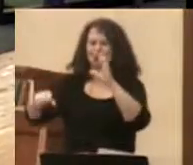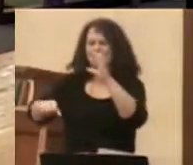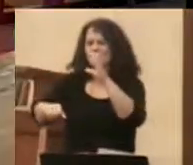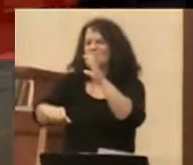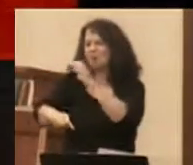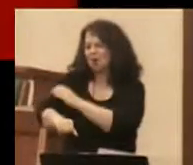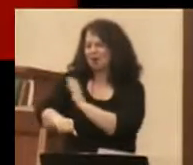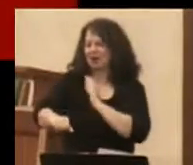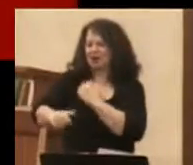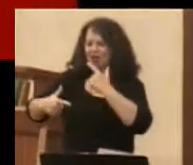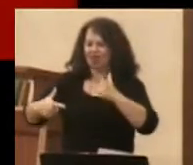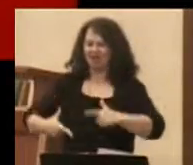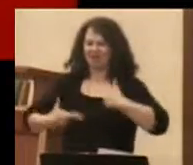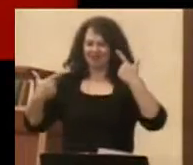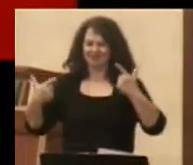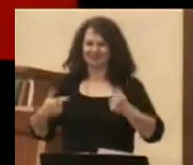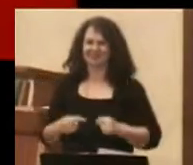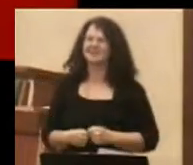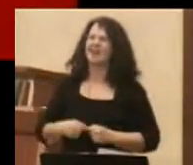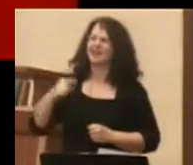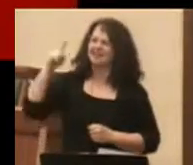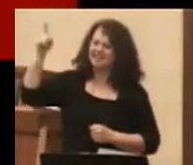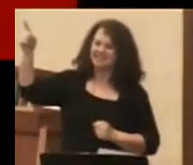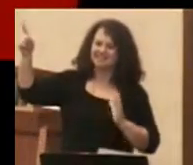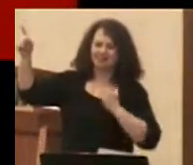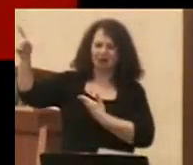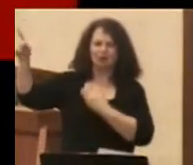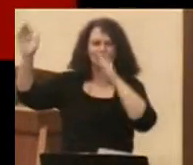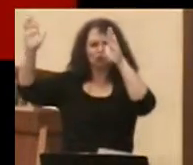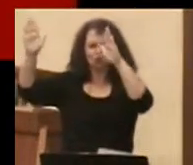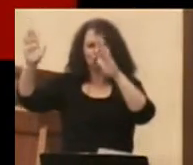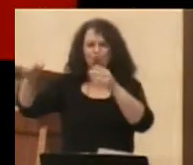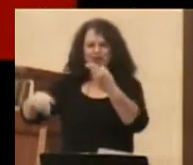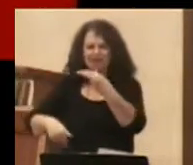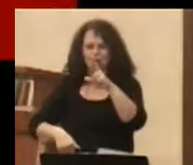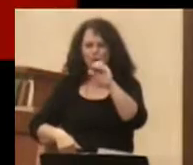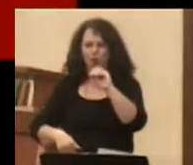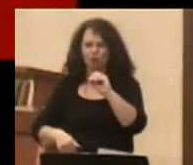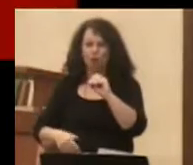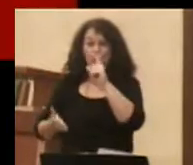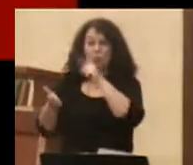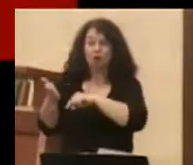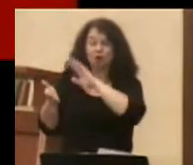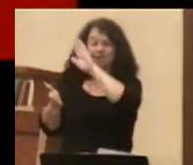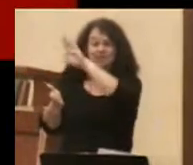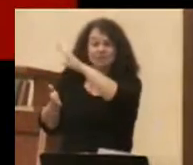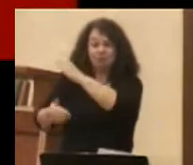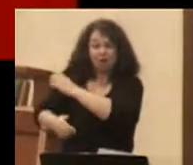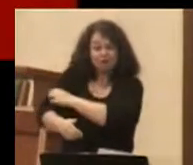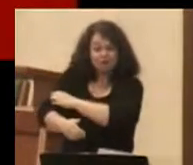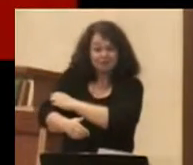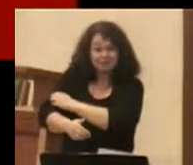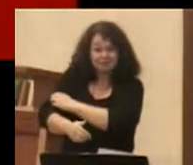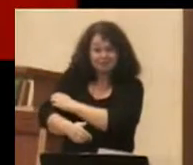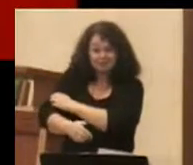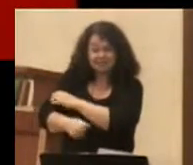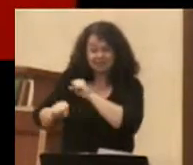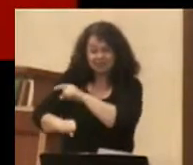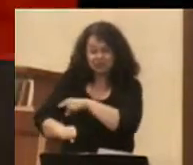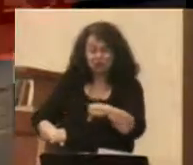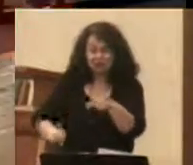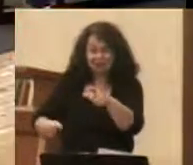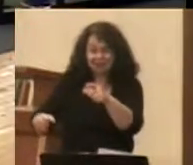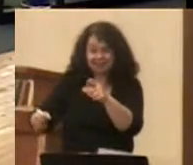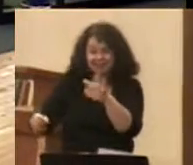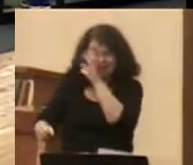life, right? Jesus is our superhero. And what are Jesus' superpowers? Any guess on what Jesus'